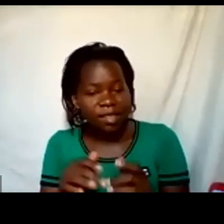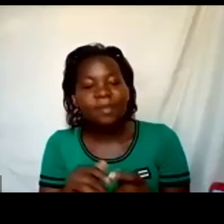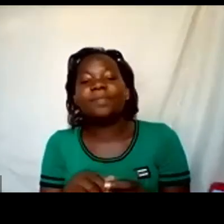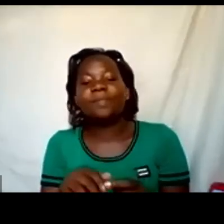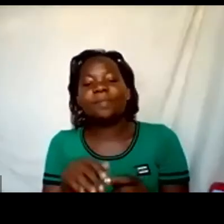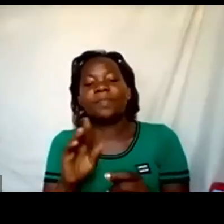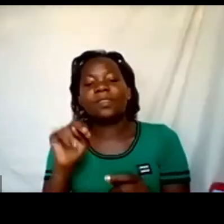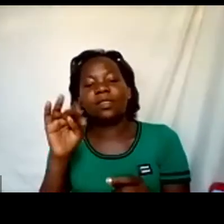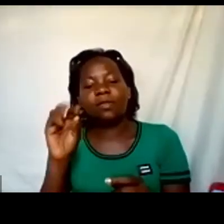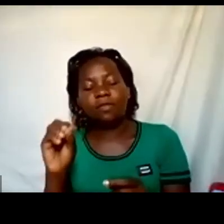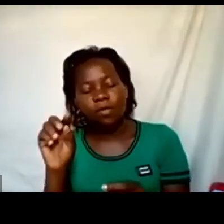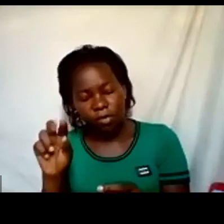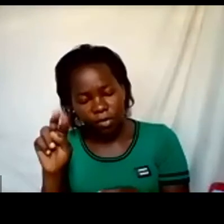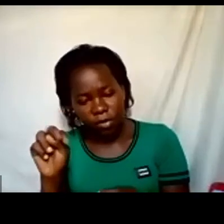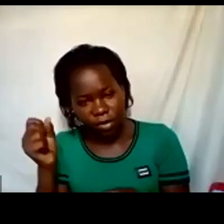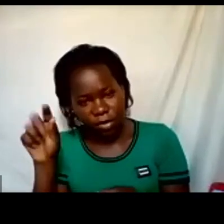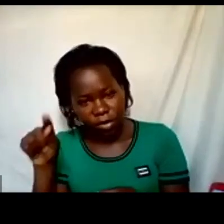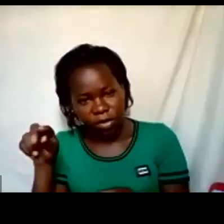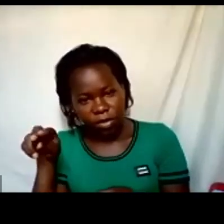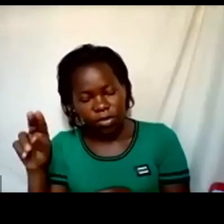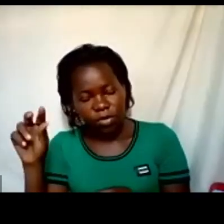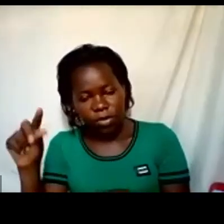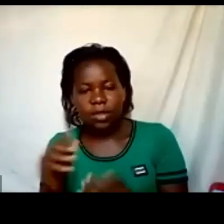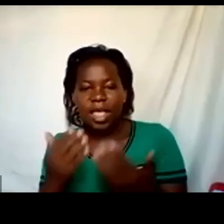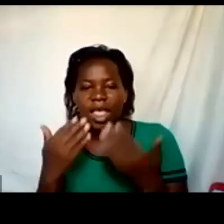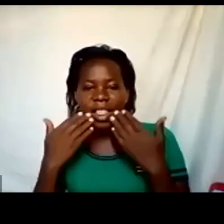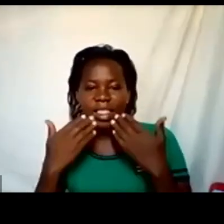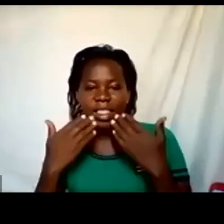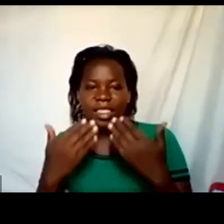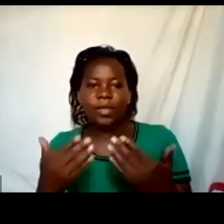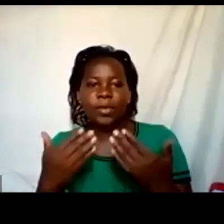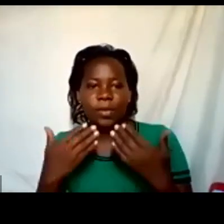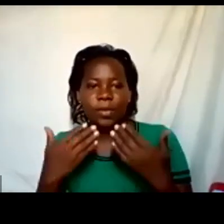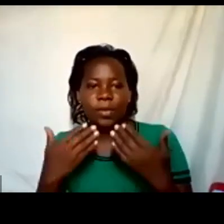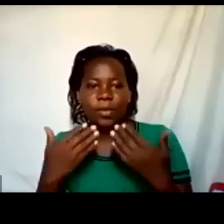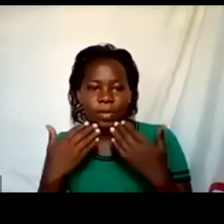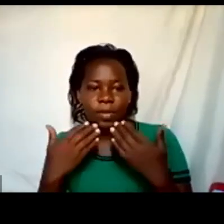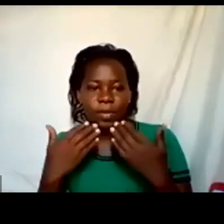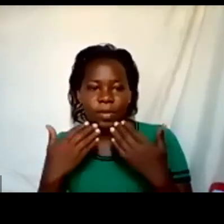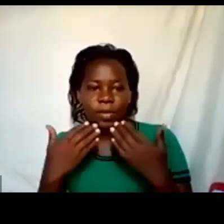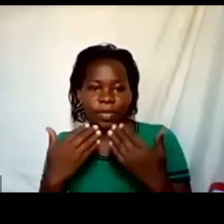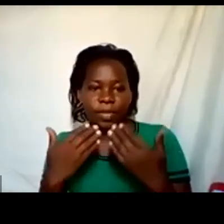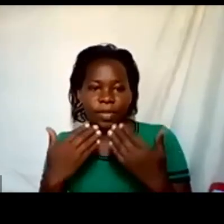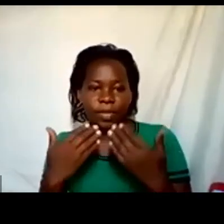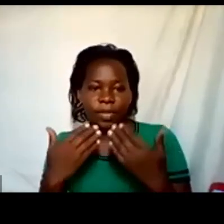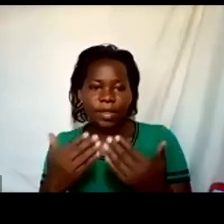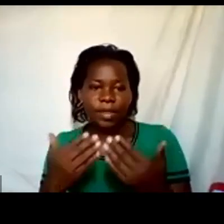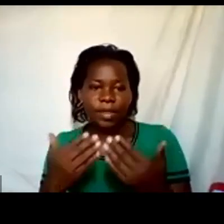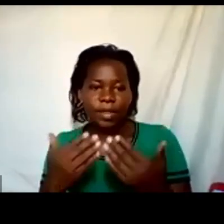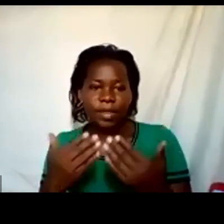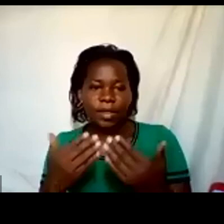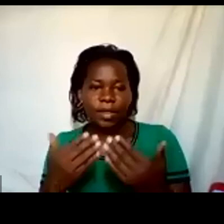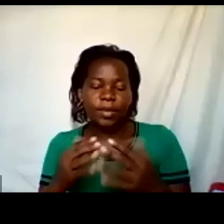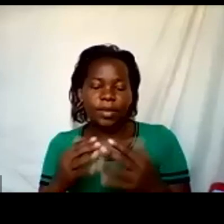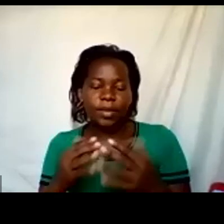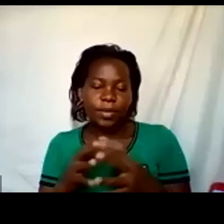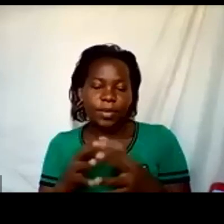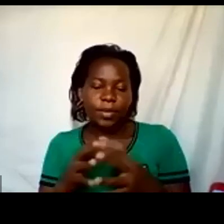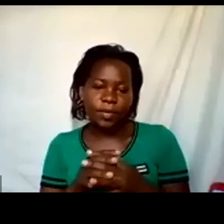info@nase.co.ug. Thank you very much. Oh, one second. There's a message that's coming